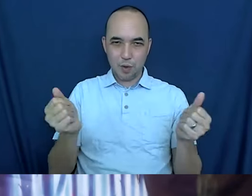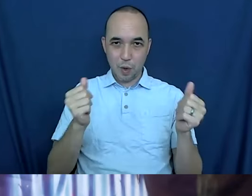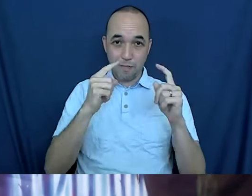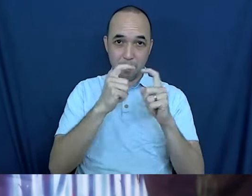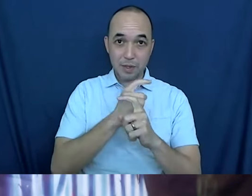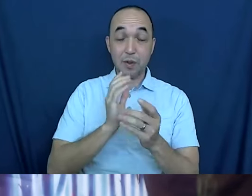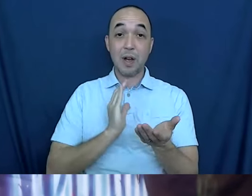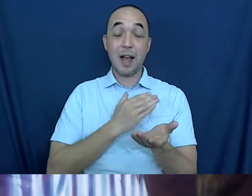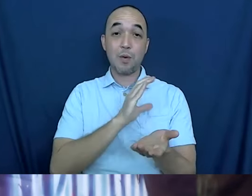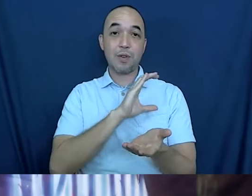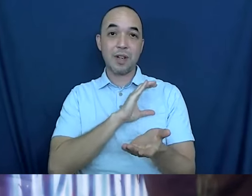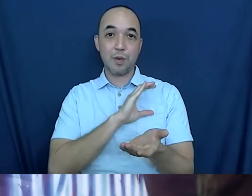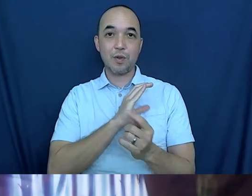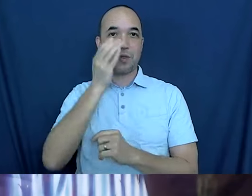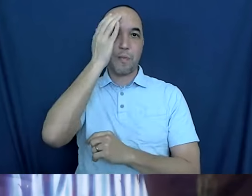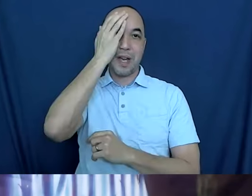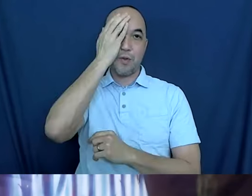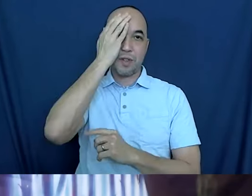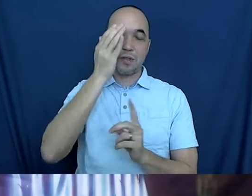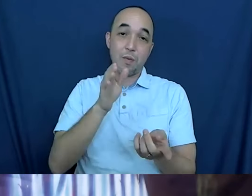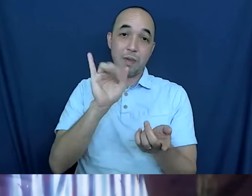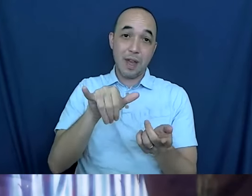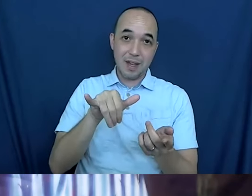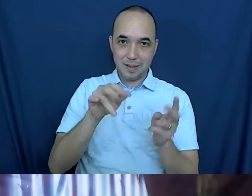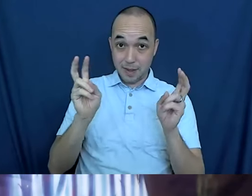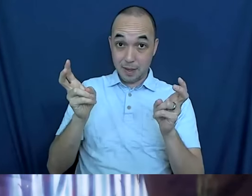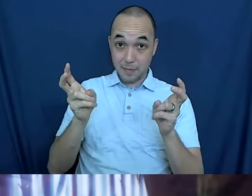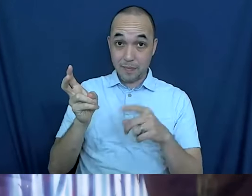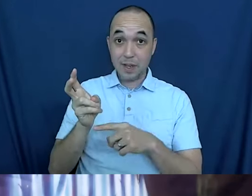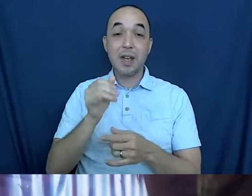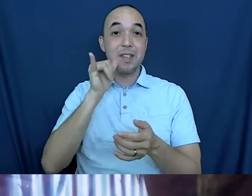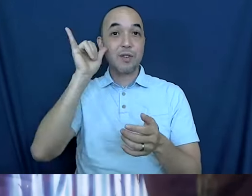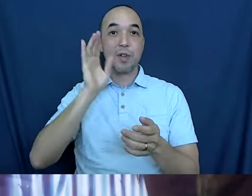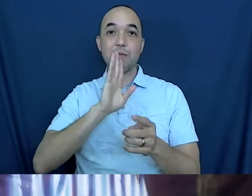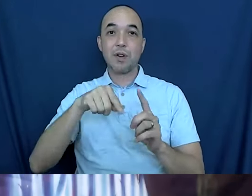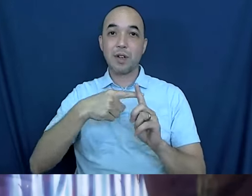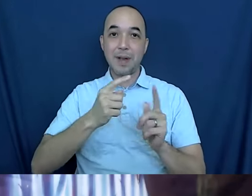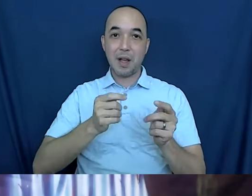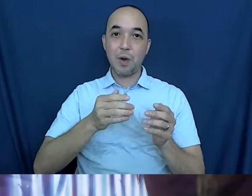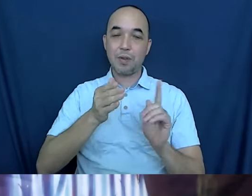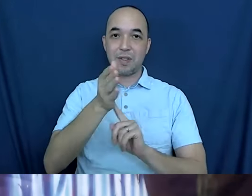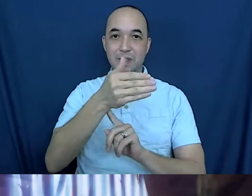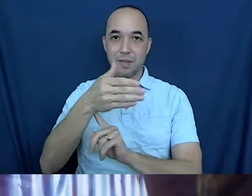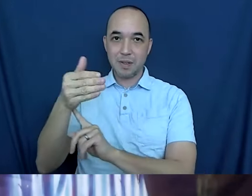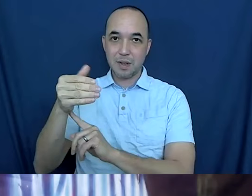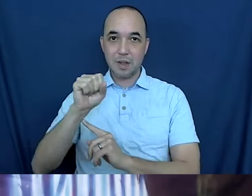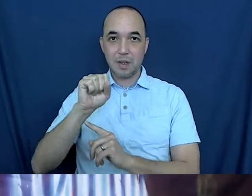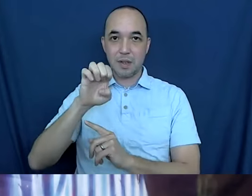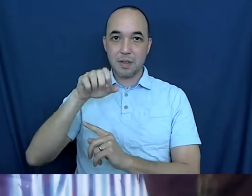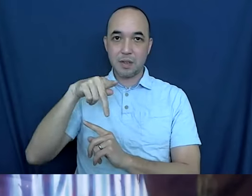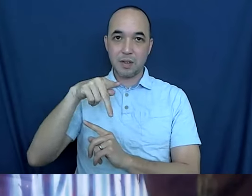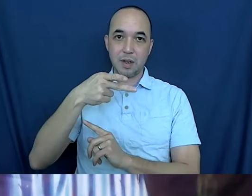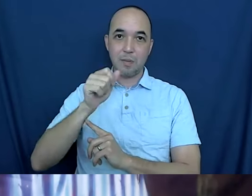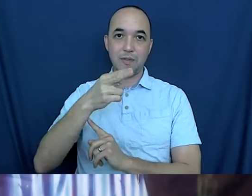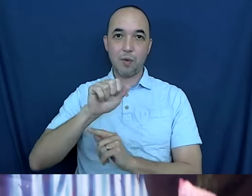that right there is a theme. And if you were watching the stream yesterday, we talked about semaphore, which is different positions around the